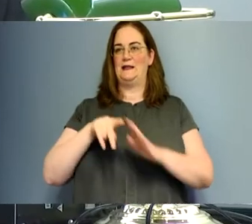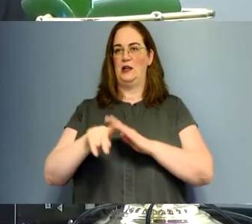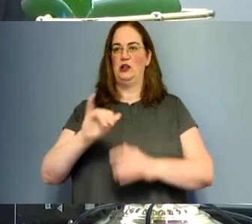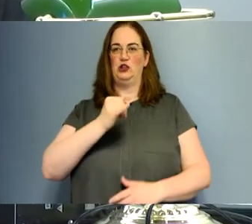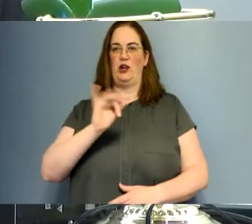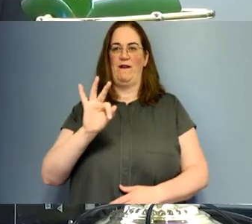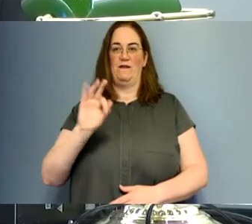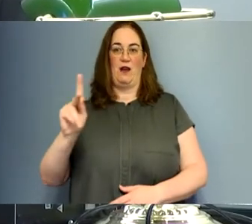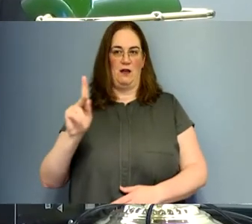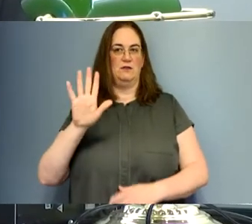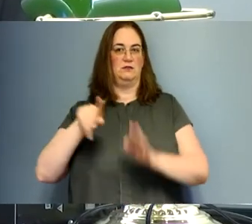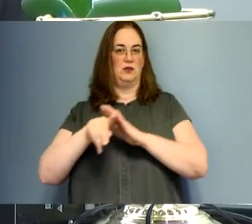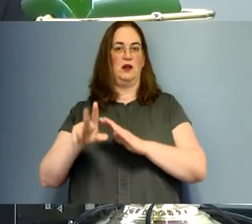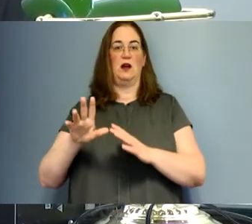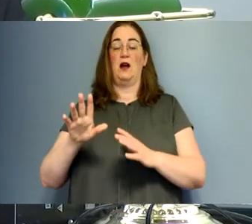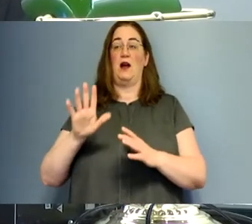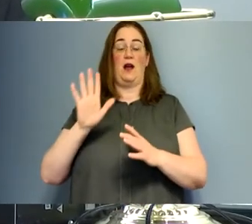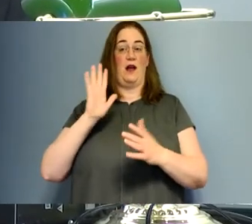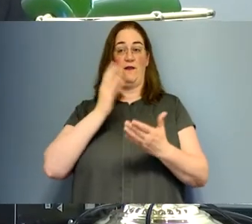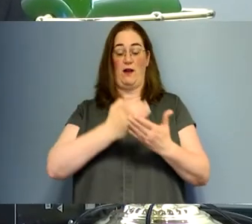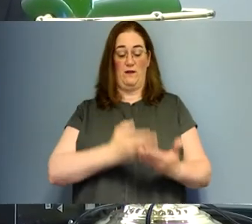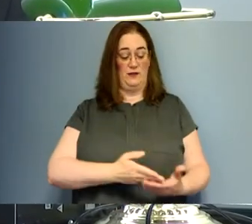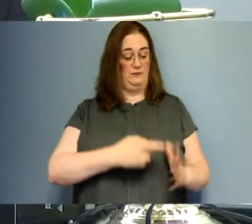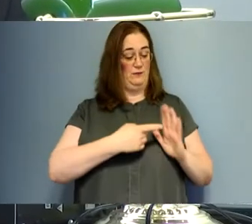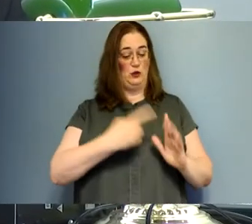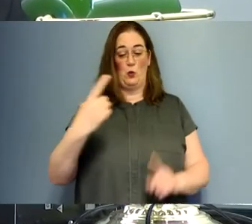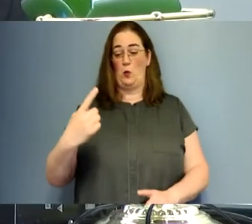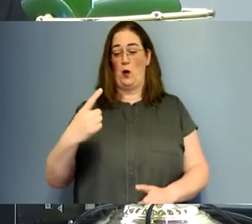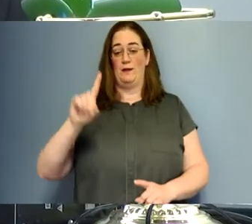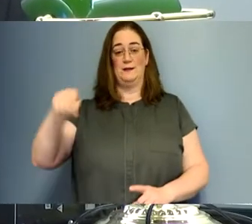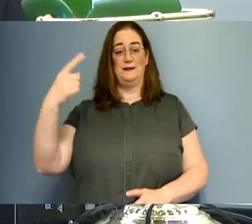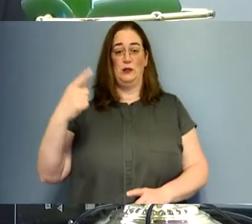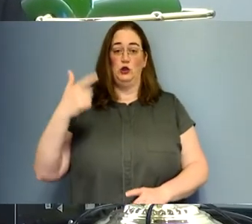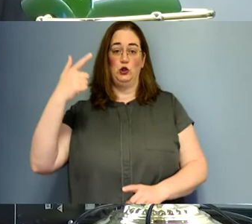of evidence points to a single shooter, and that single shooter being Lee Harvey